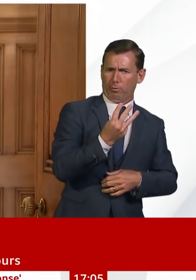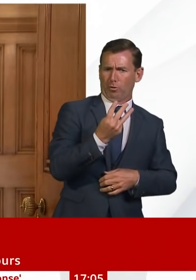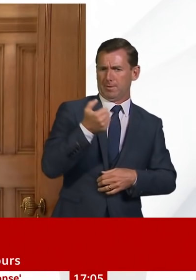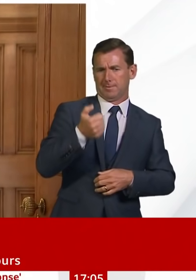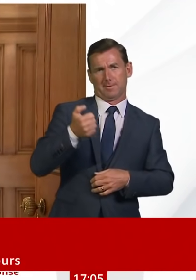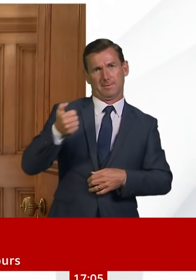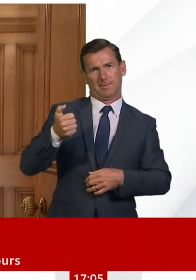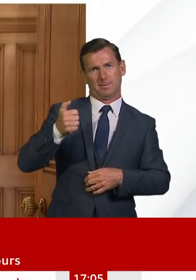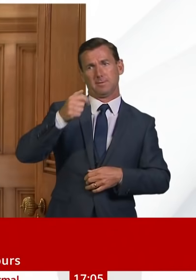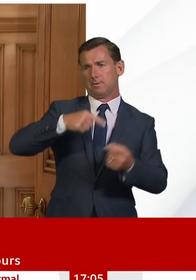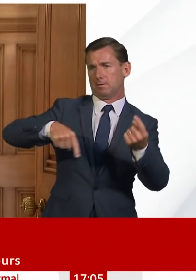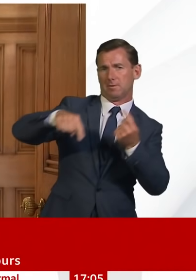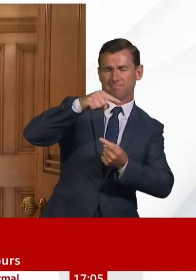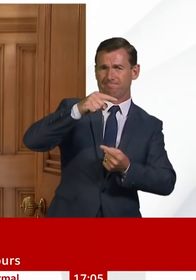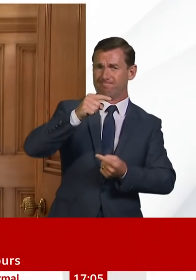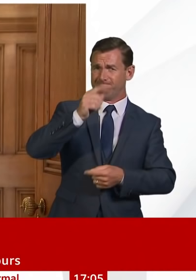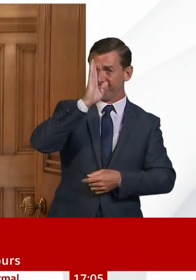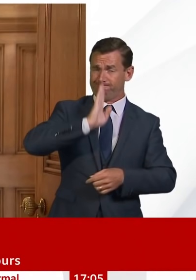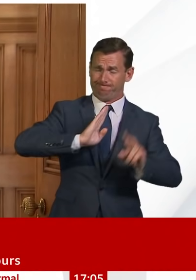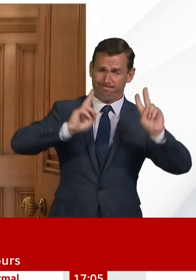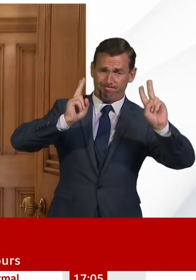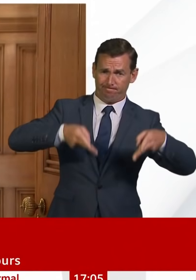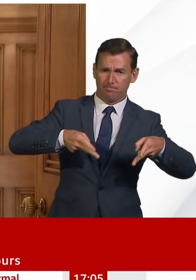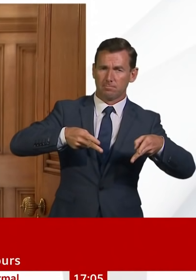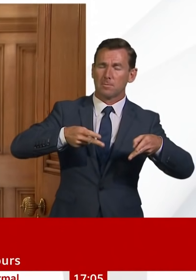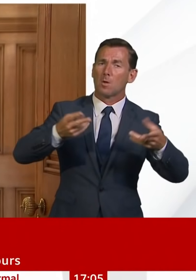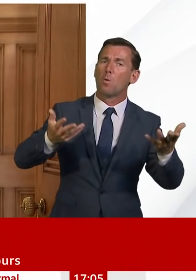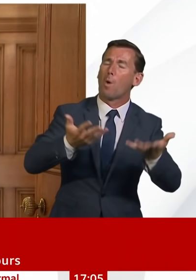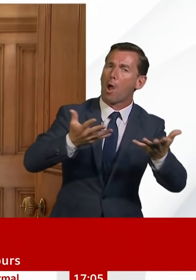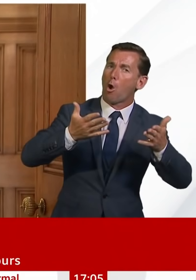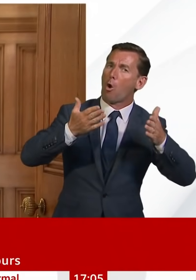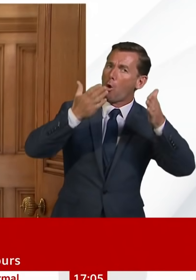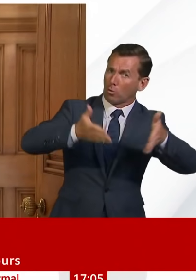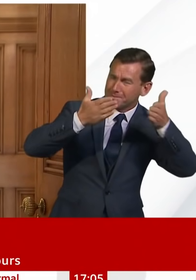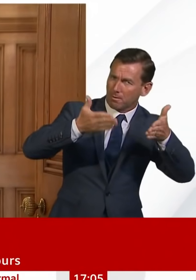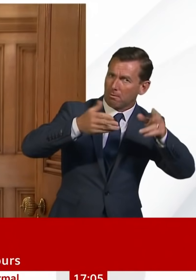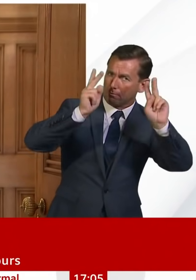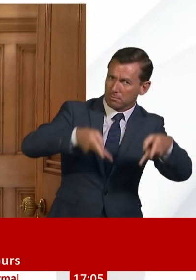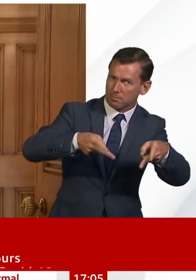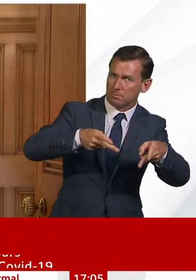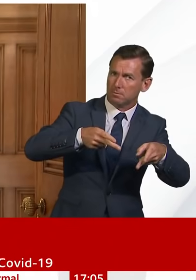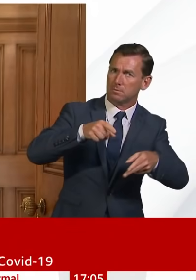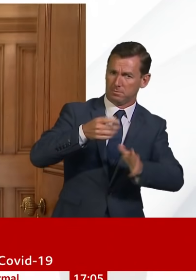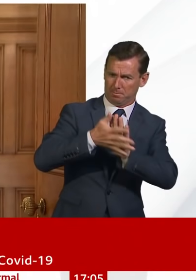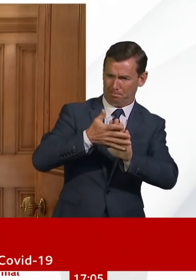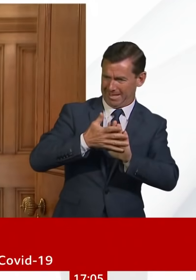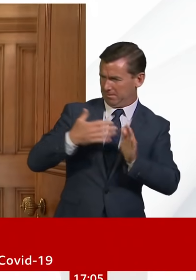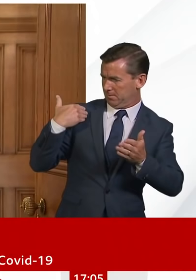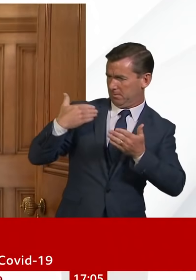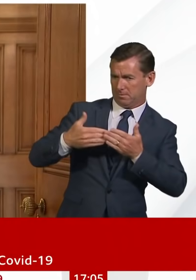17,366 people have sadly died in hospital, which is an increase of